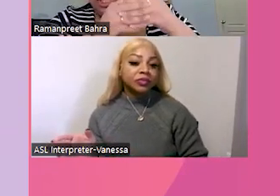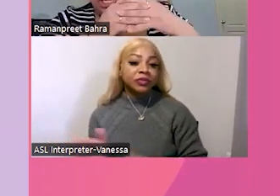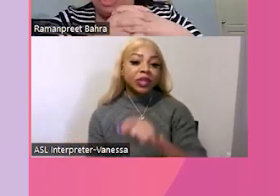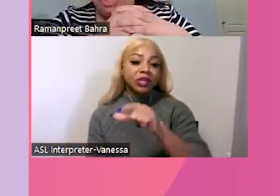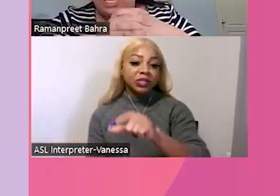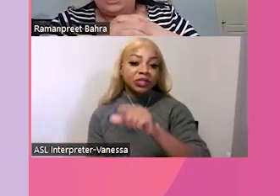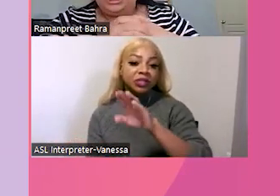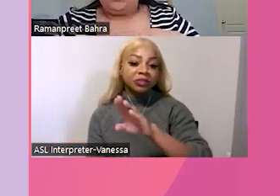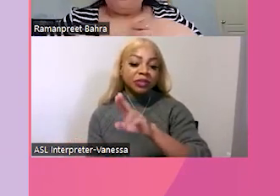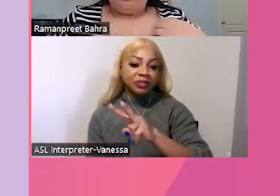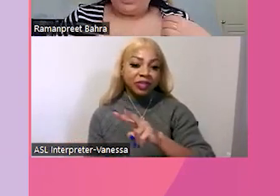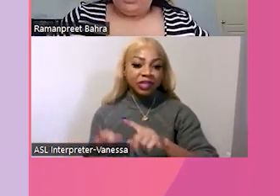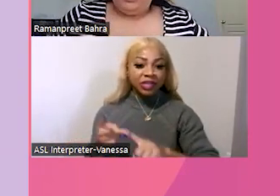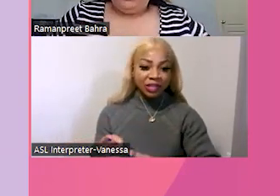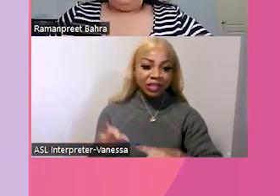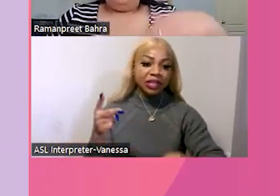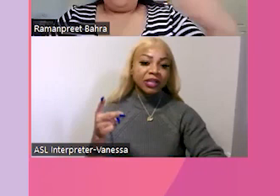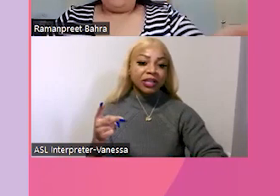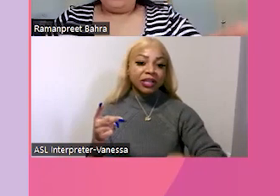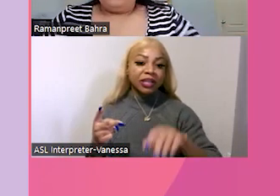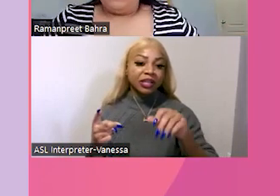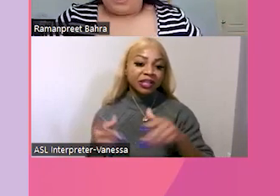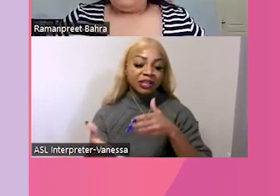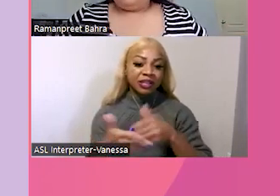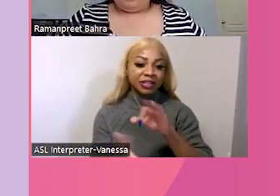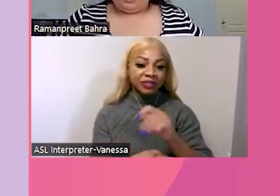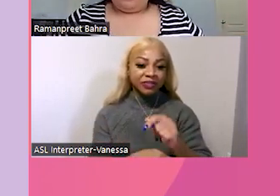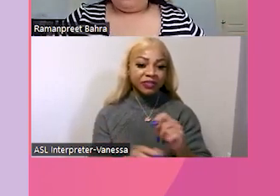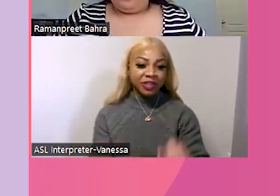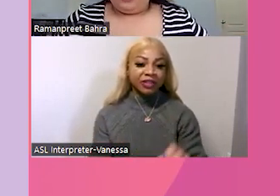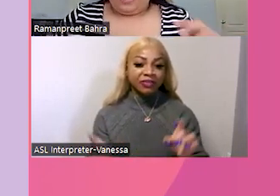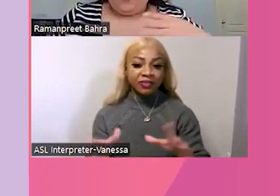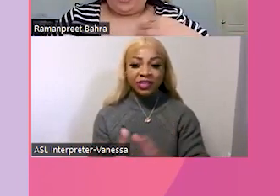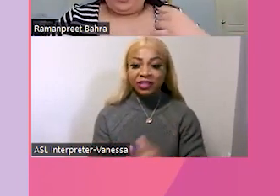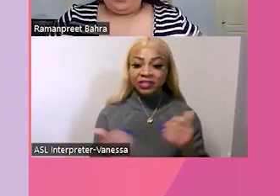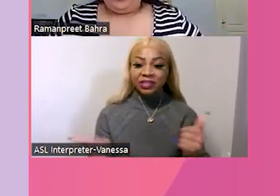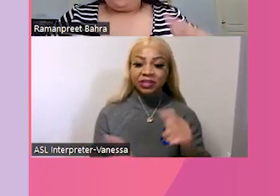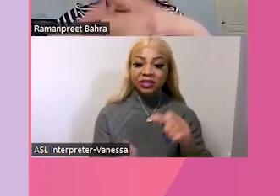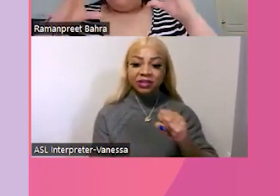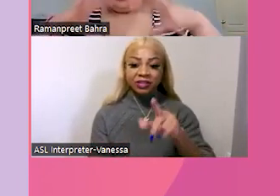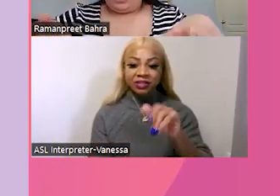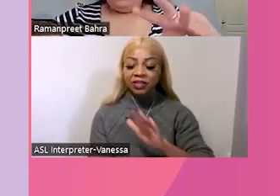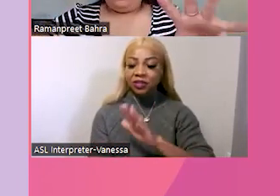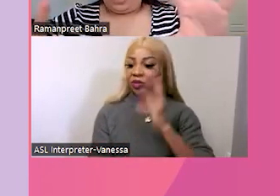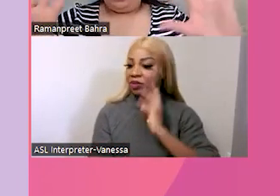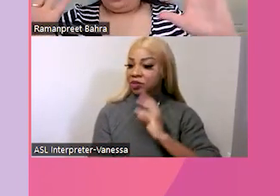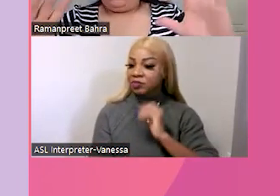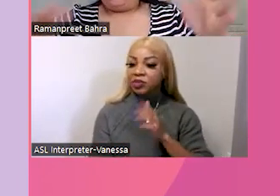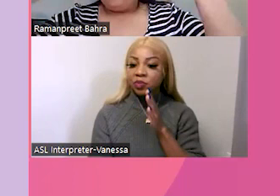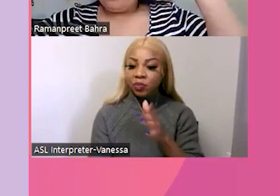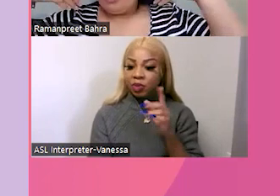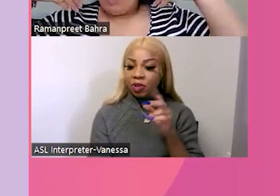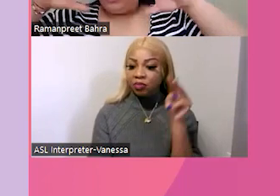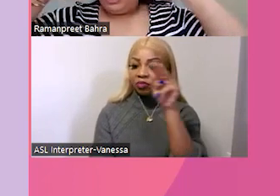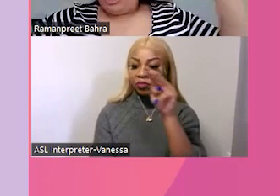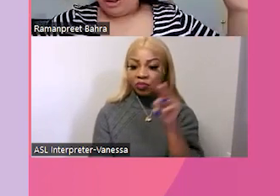are really interconnected here. So this brings us to Sally's experience, our first example. So we'll zoom into Sally here, and then